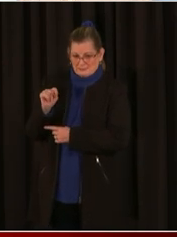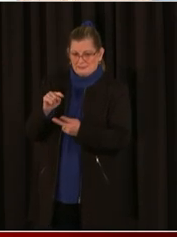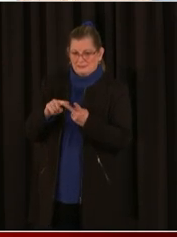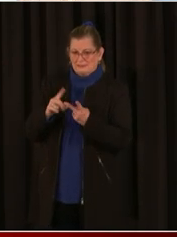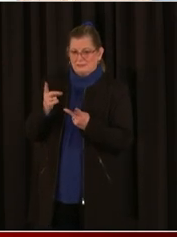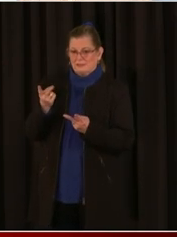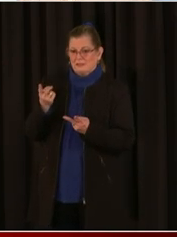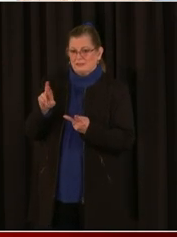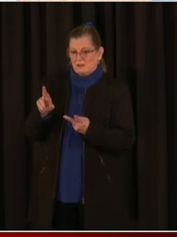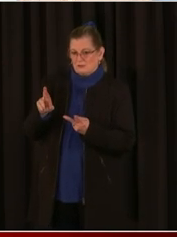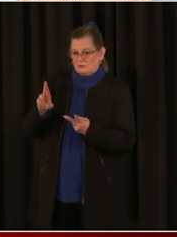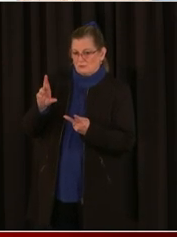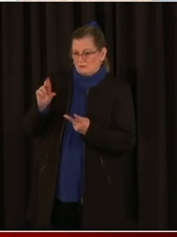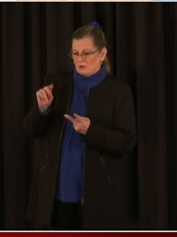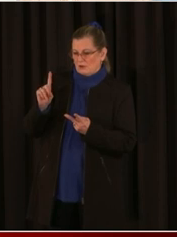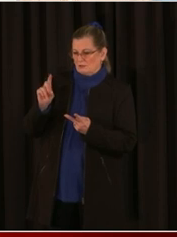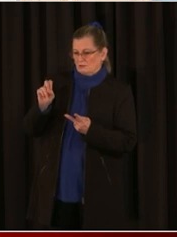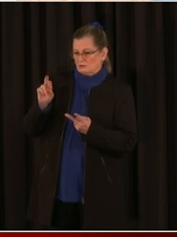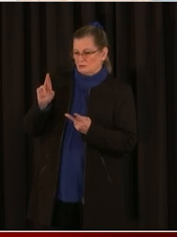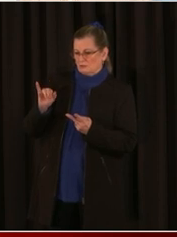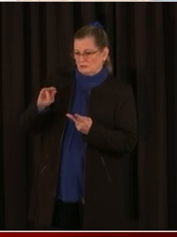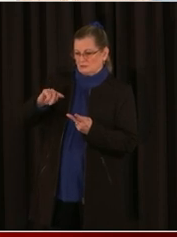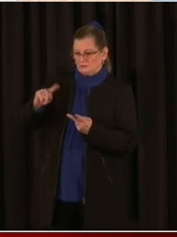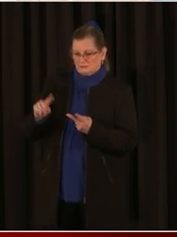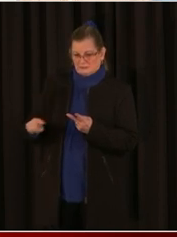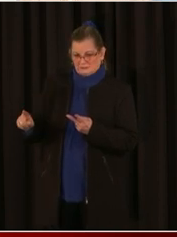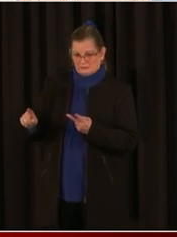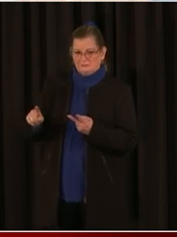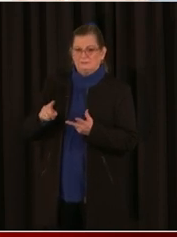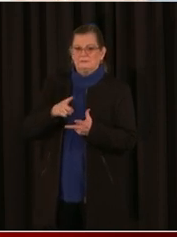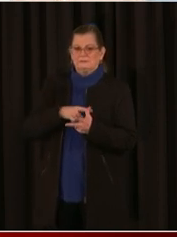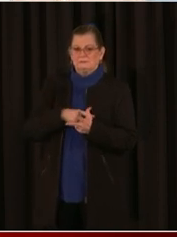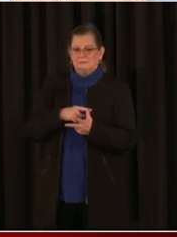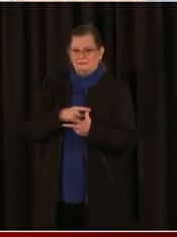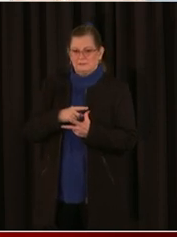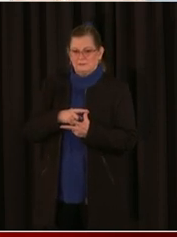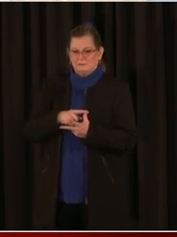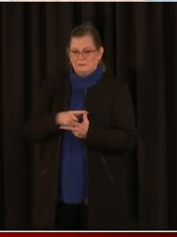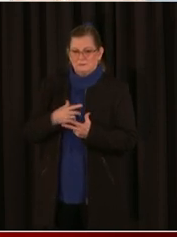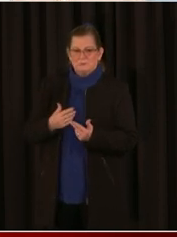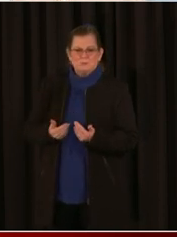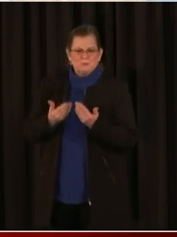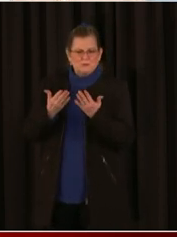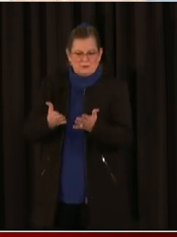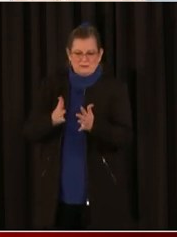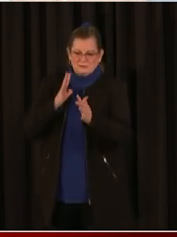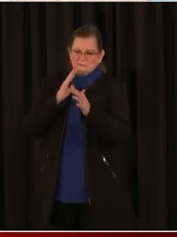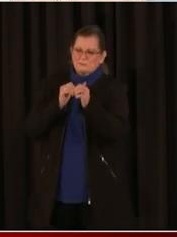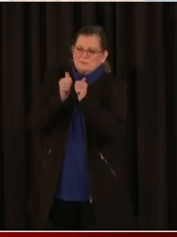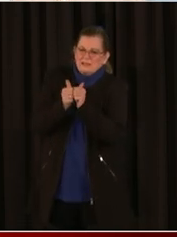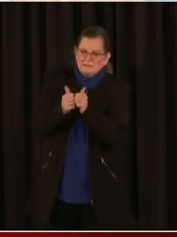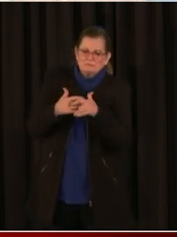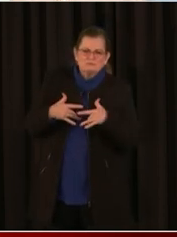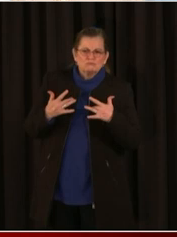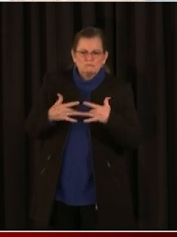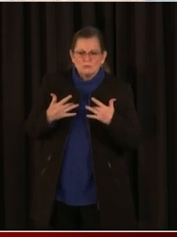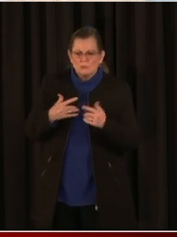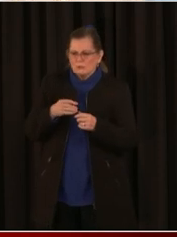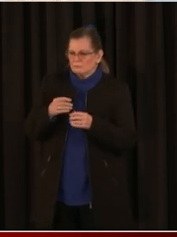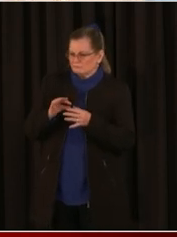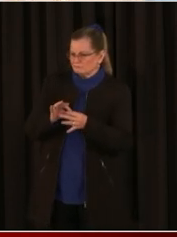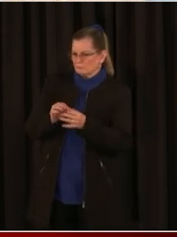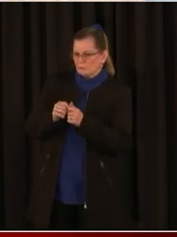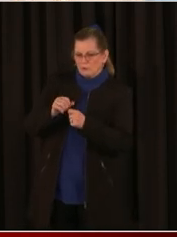Chris Rodriguez, members of my administration, to provide an update on the district's response to COVID and other timely